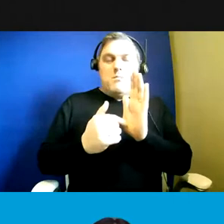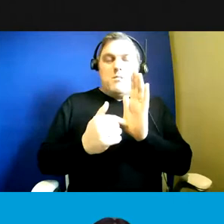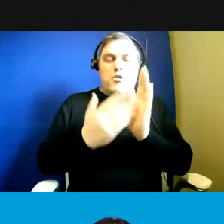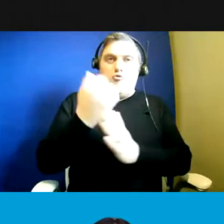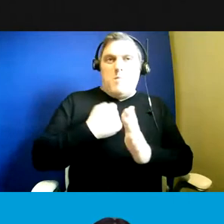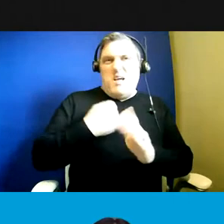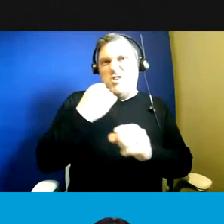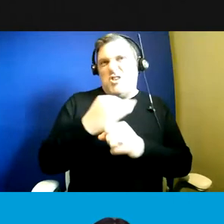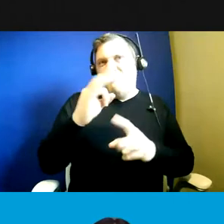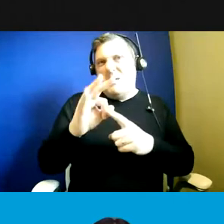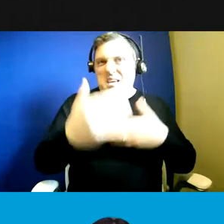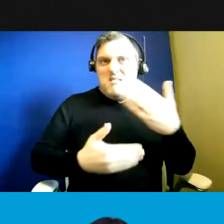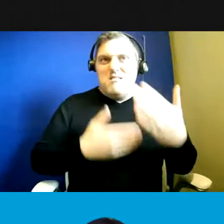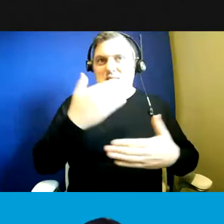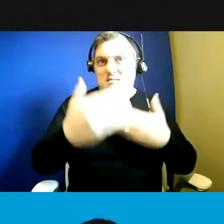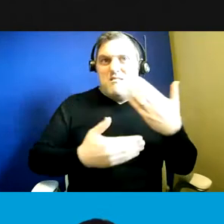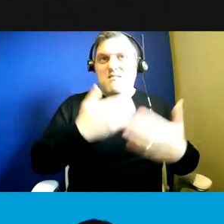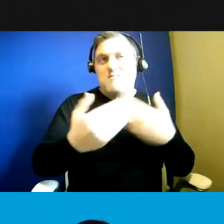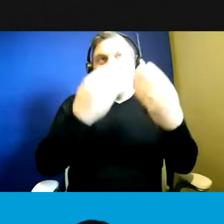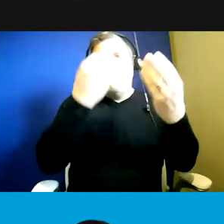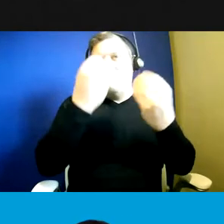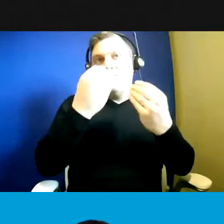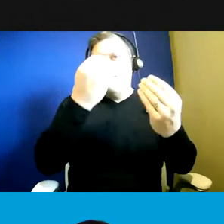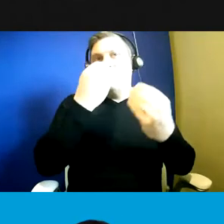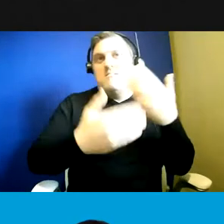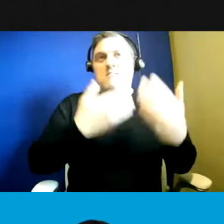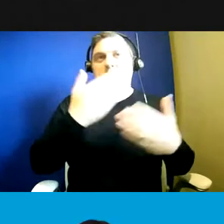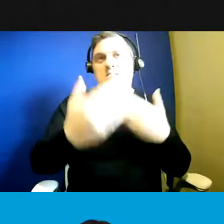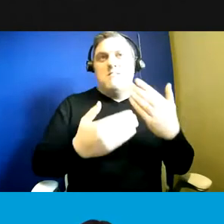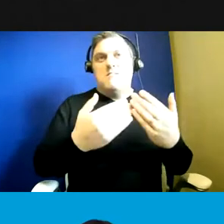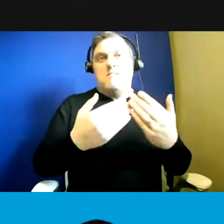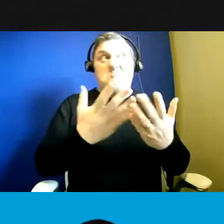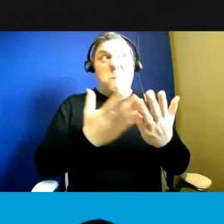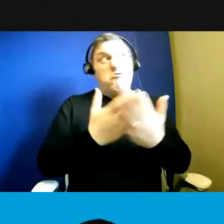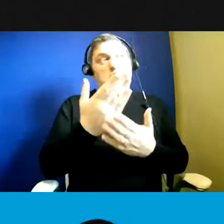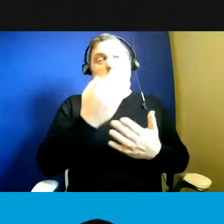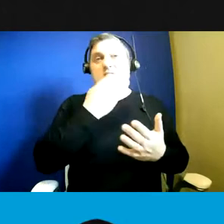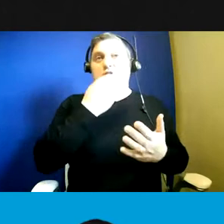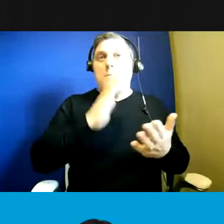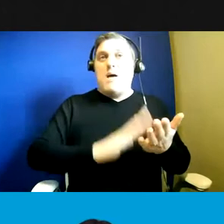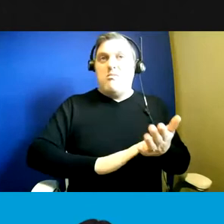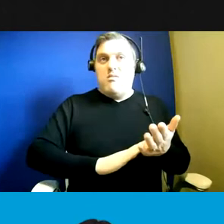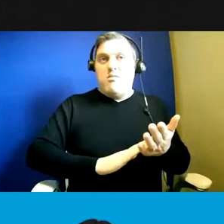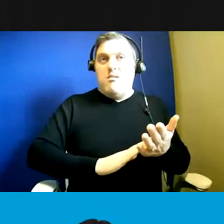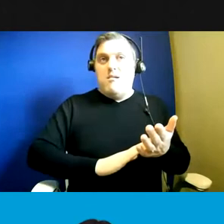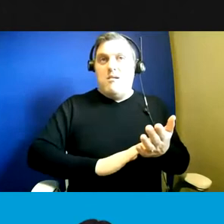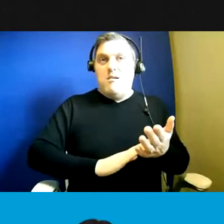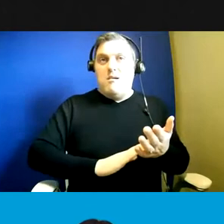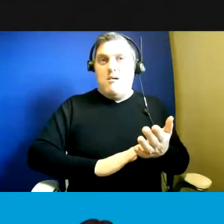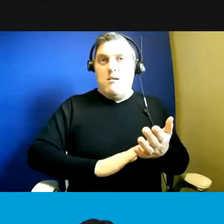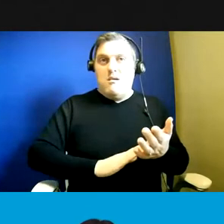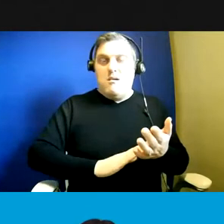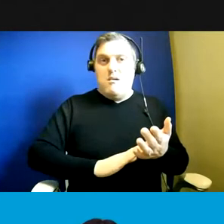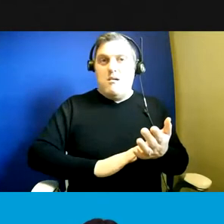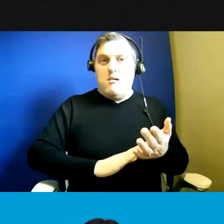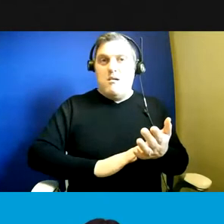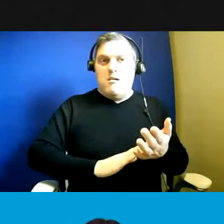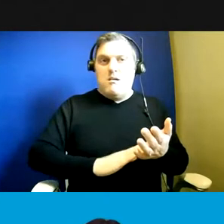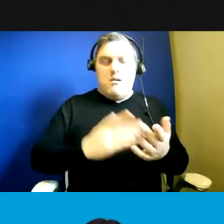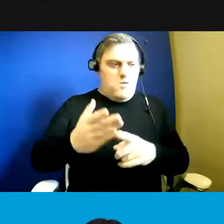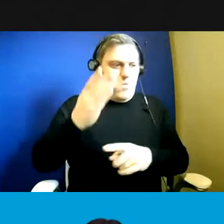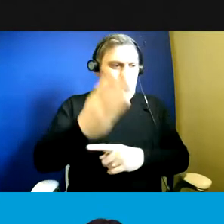GP. Now, this program has been going on for a number of months, but is now, I attended the